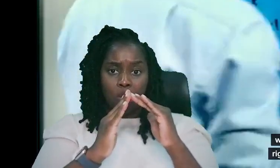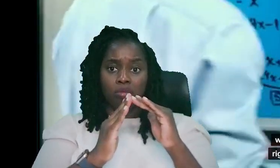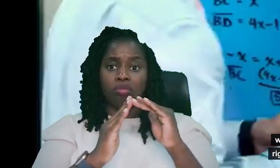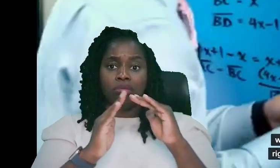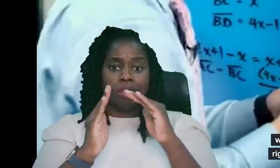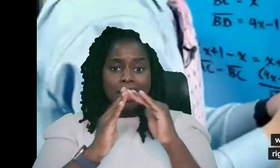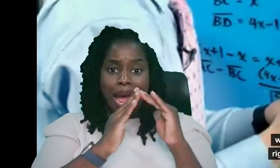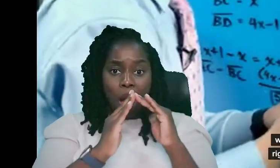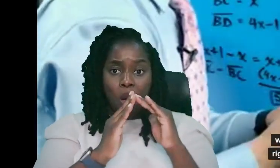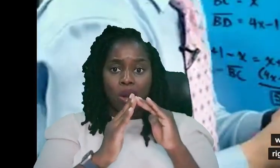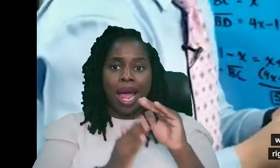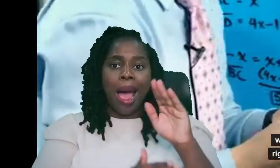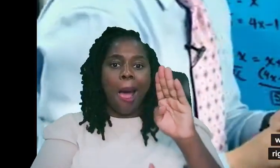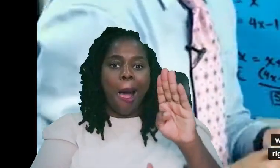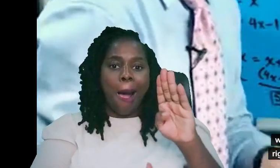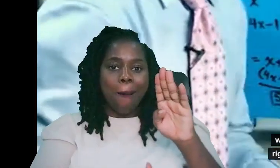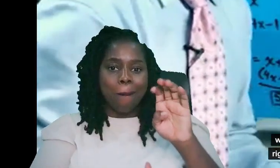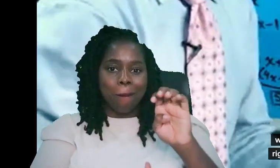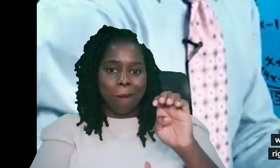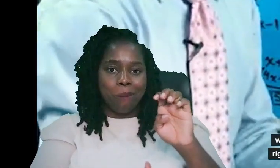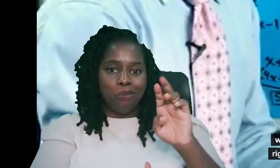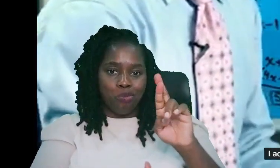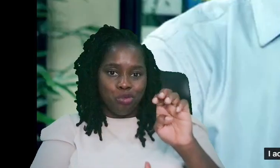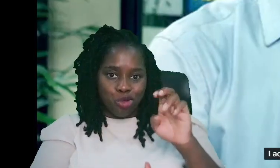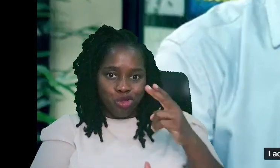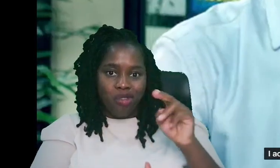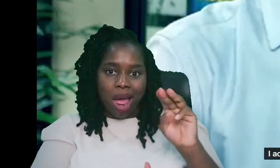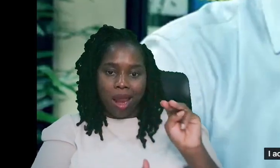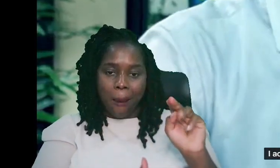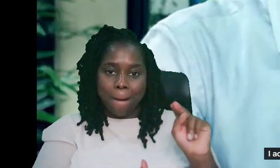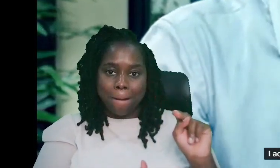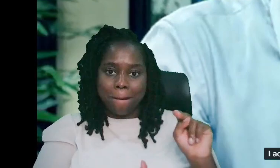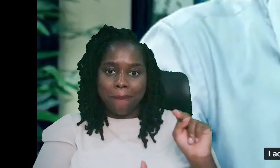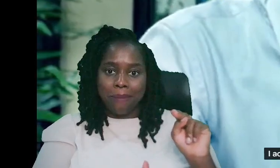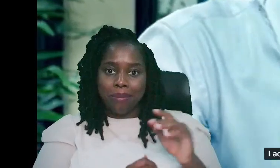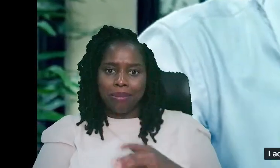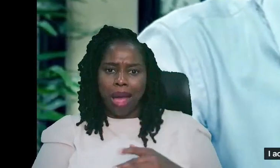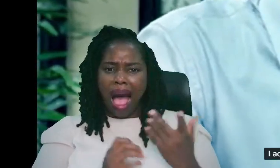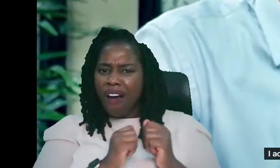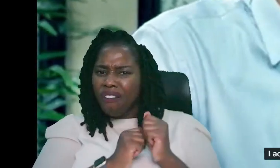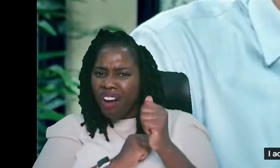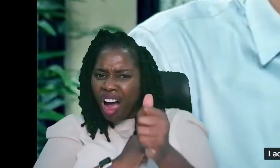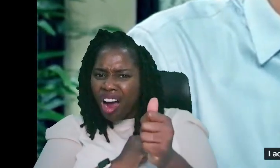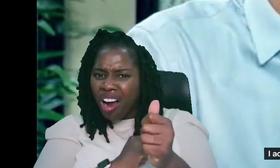All right, so Brenham is the midpoint. Now, how far is it to Brenham?